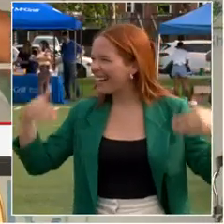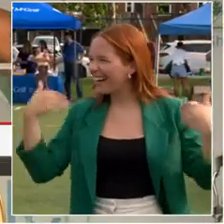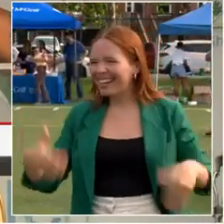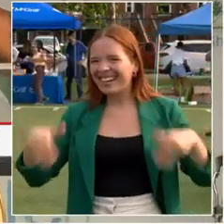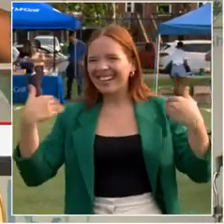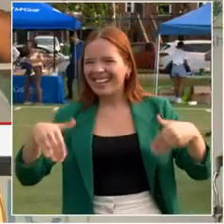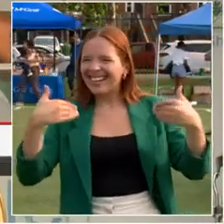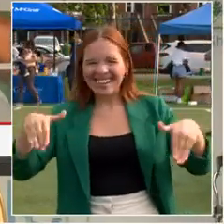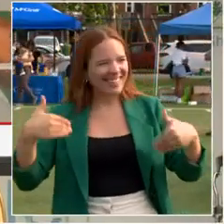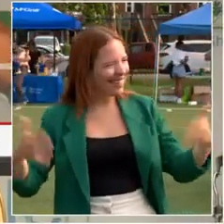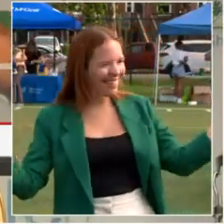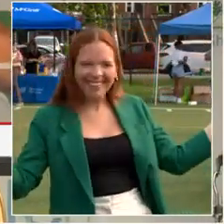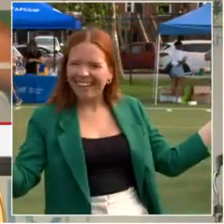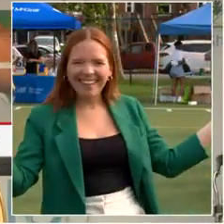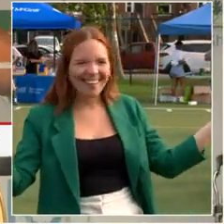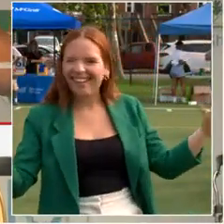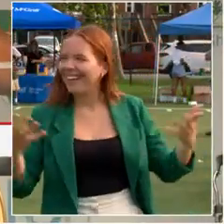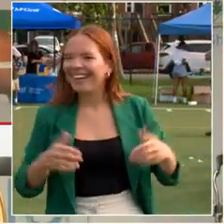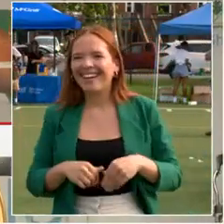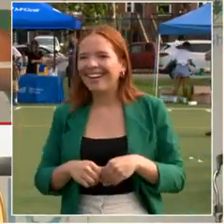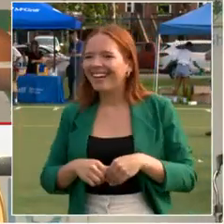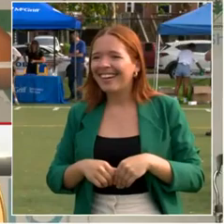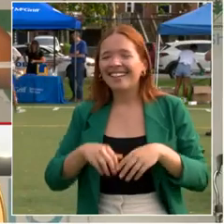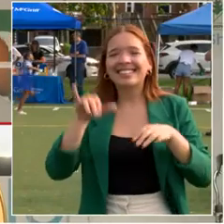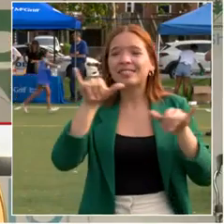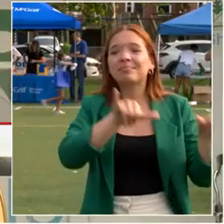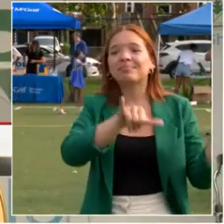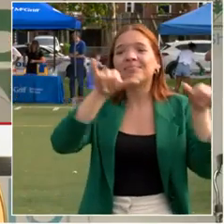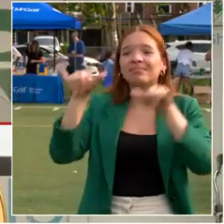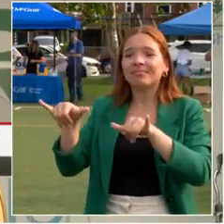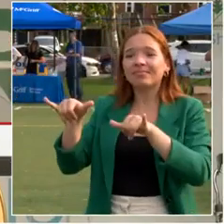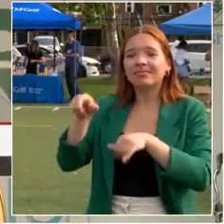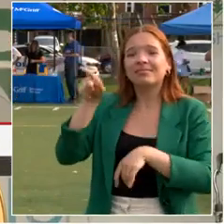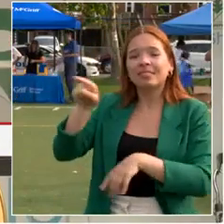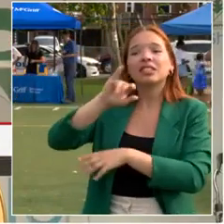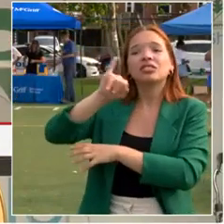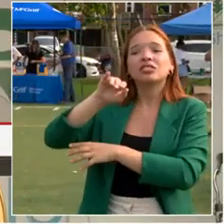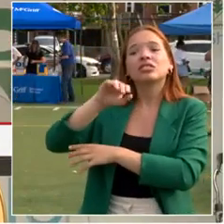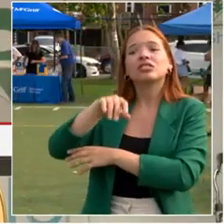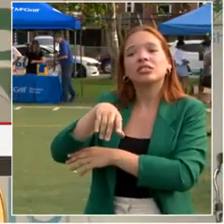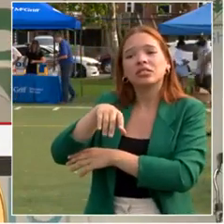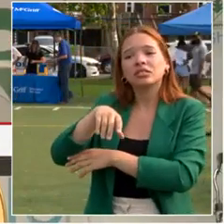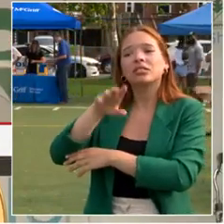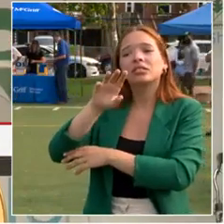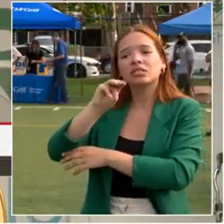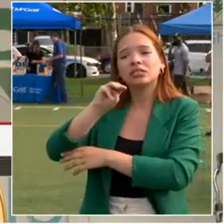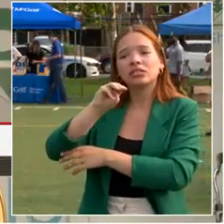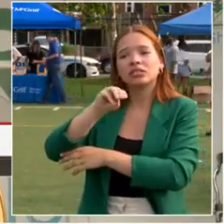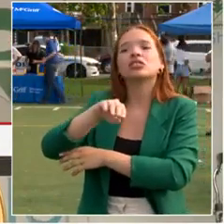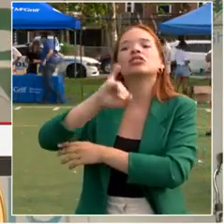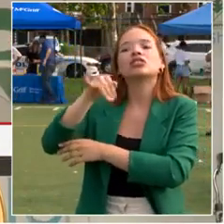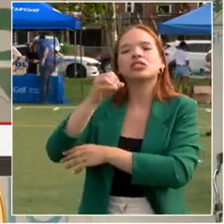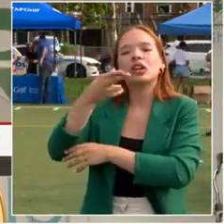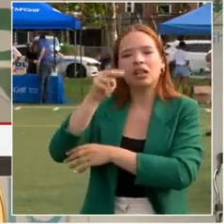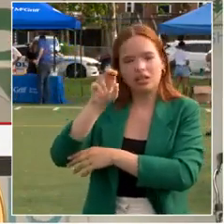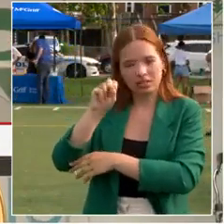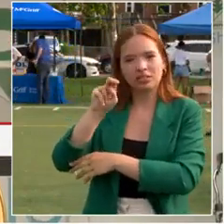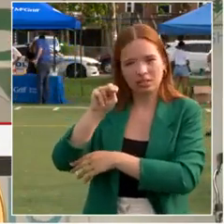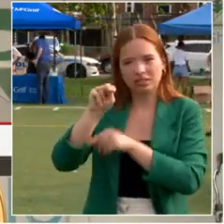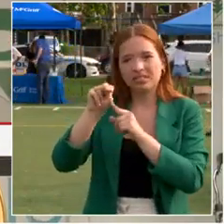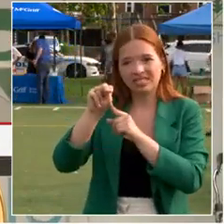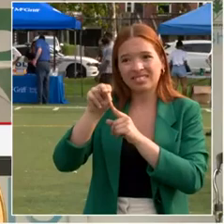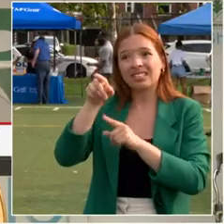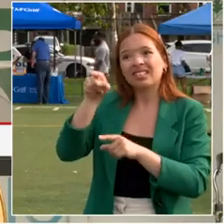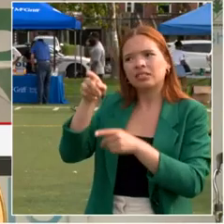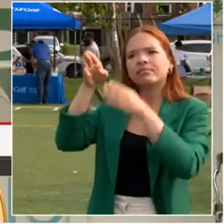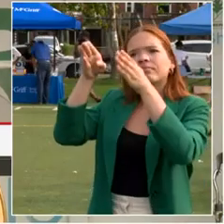And like Mamie Johnson, who was 5'3" and 98 pounds, she has a very daunting